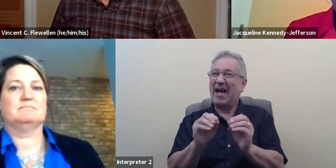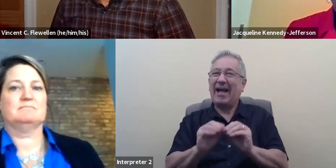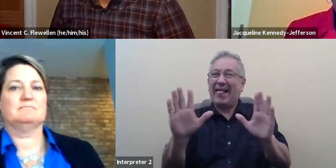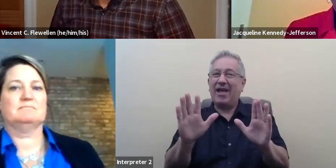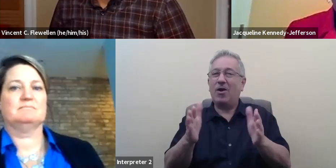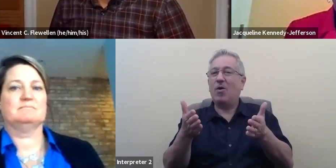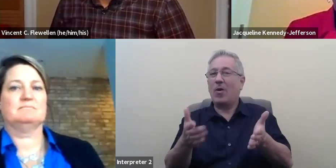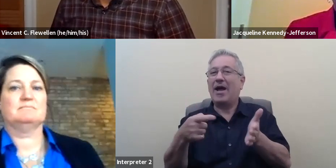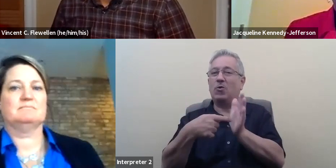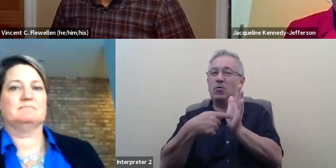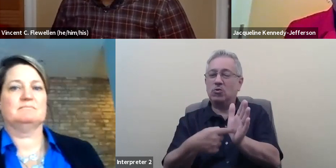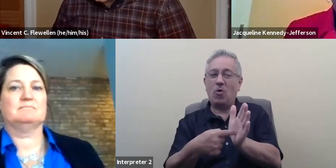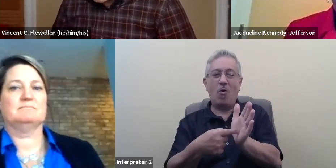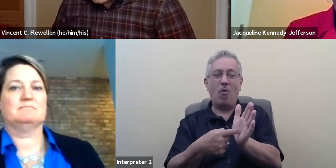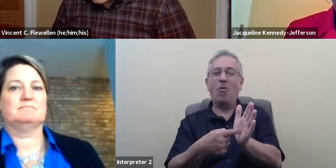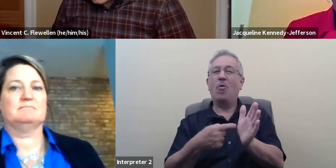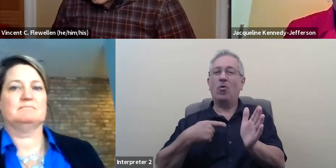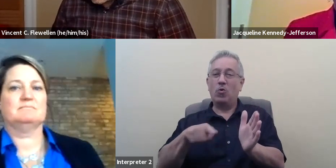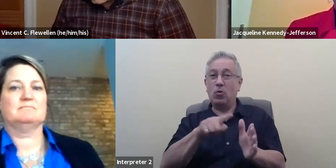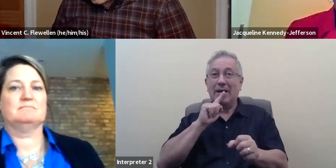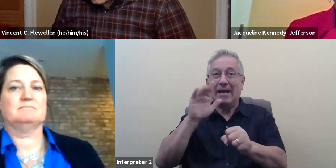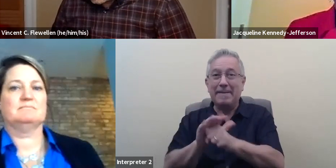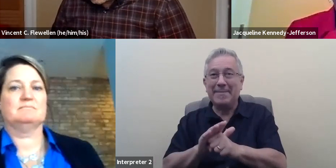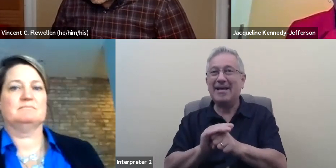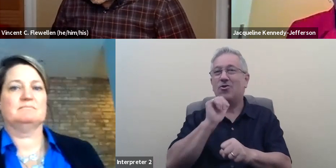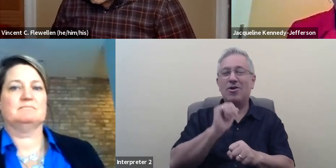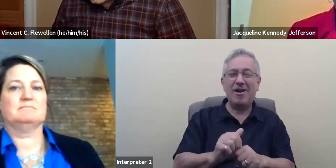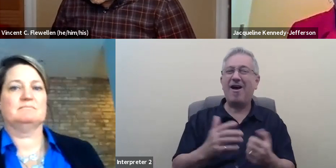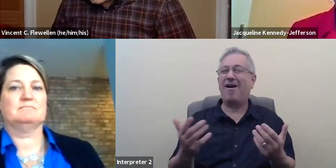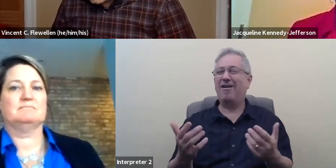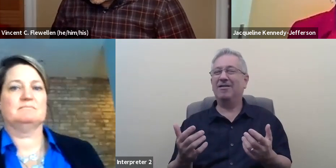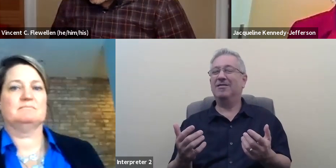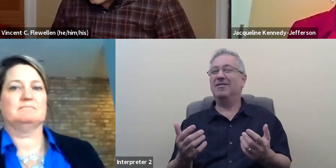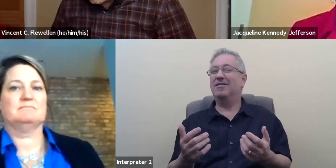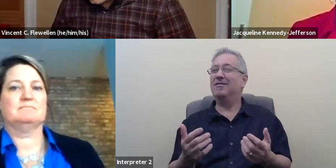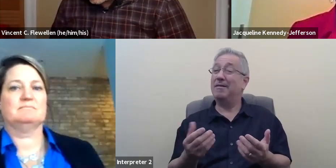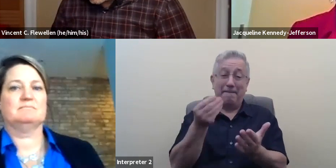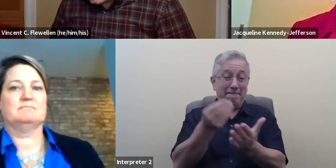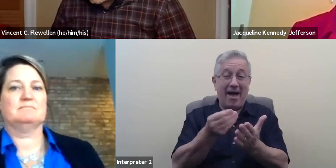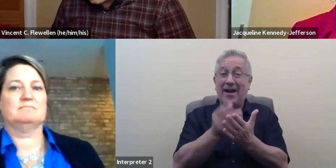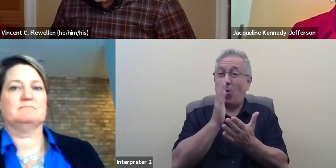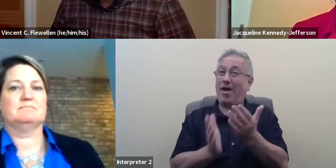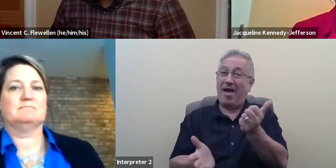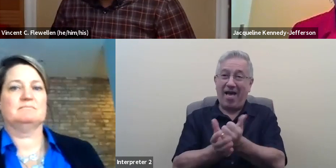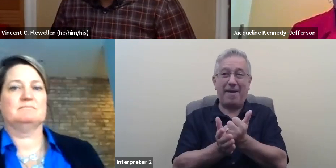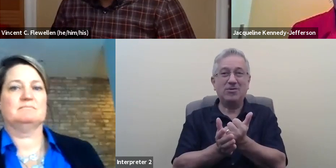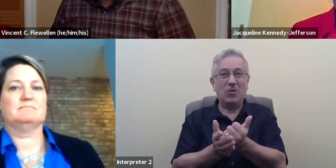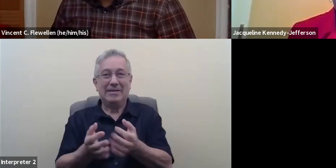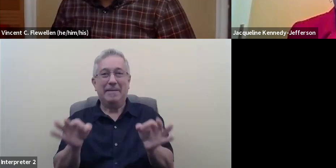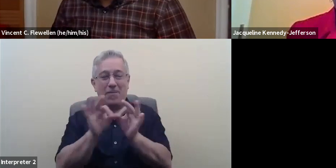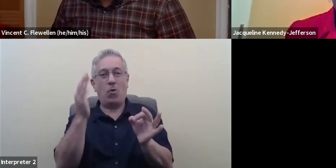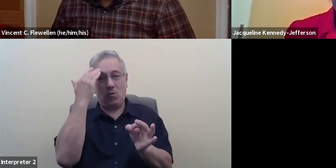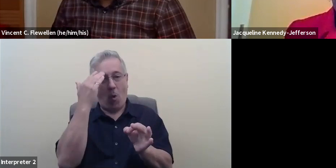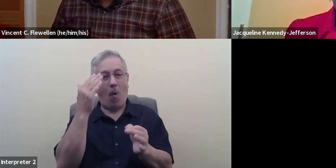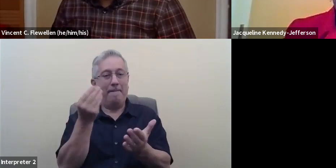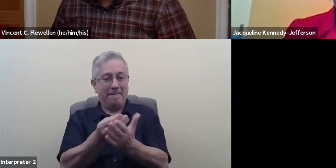the degree to which you put your money in spaces, it, really matters. And I think, I saw a question in the chat about like,